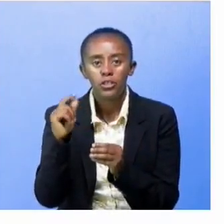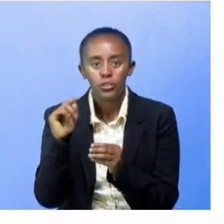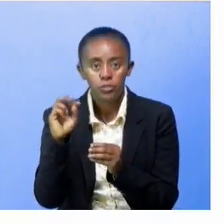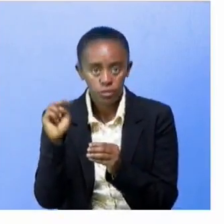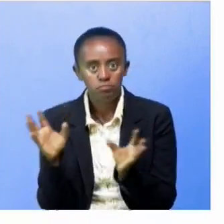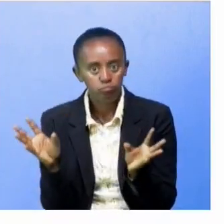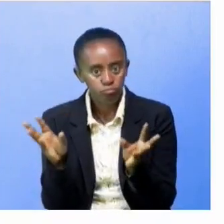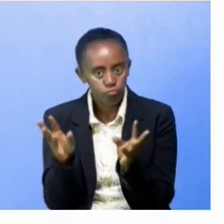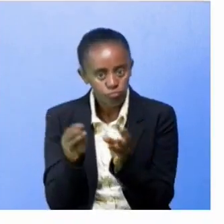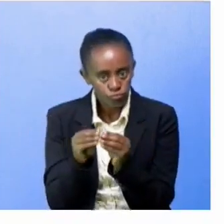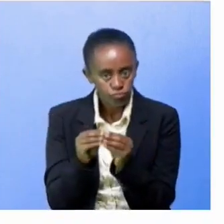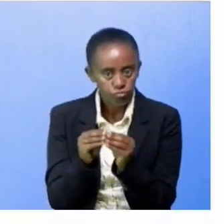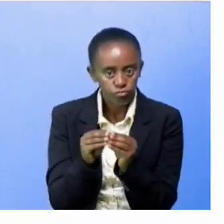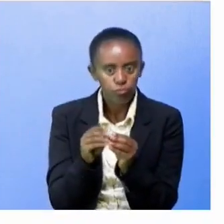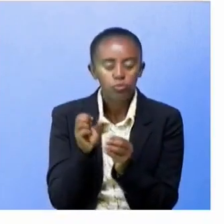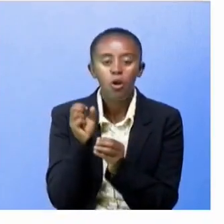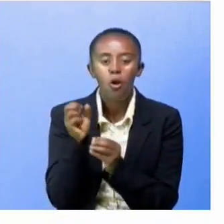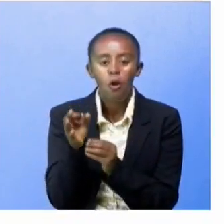of